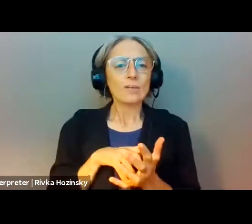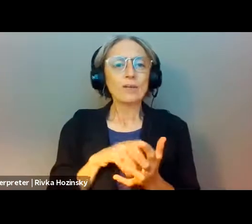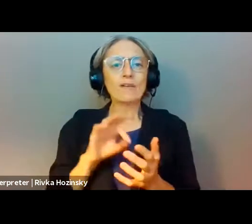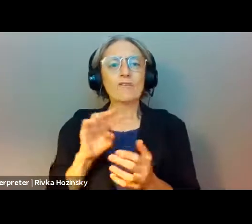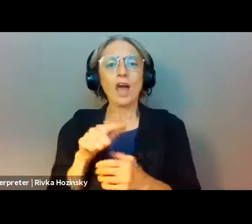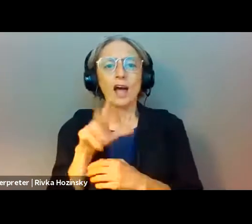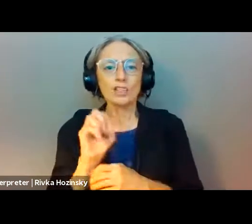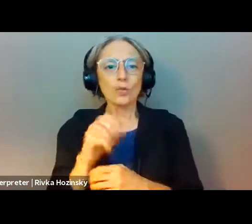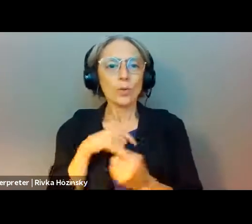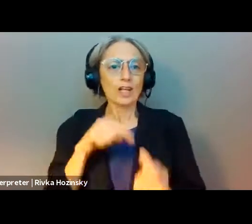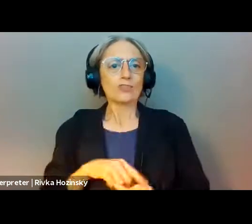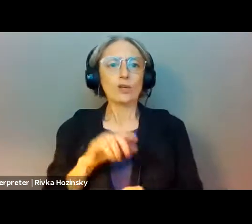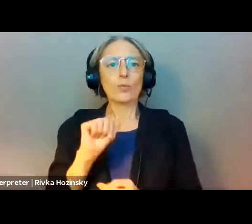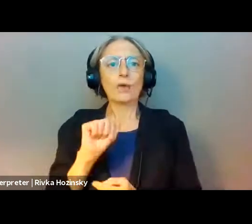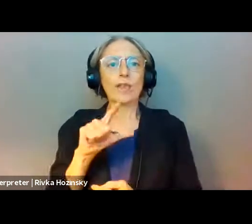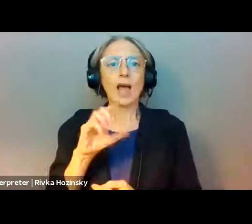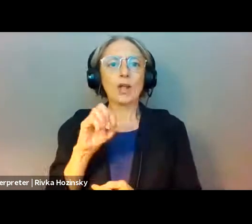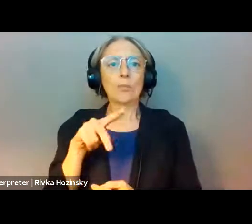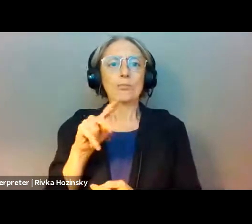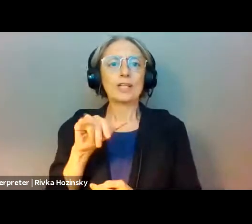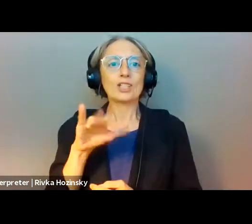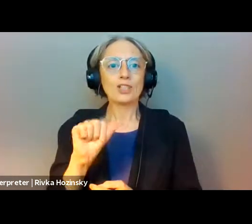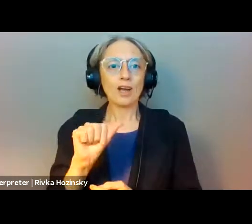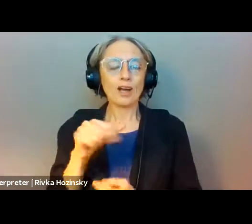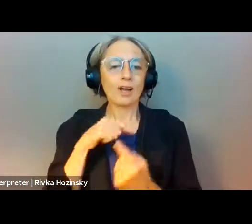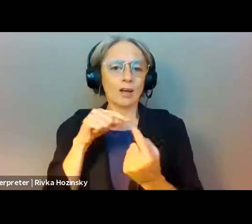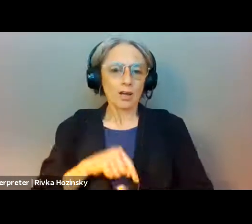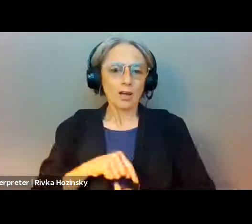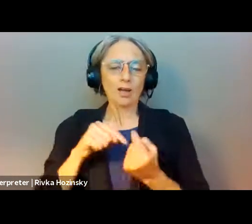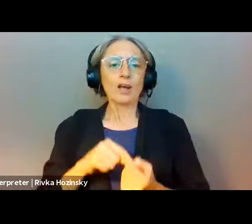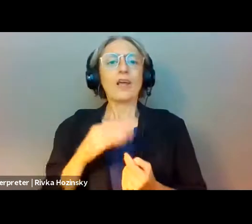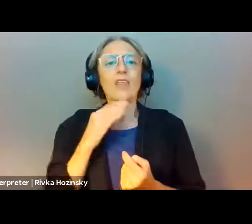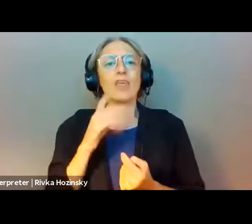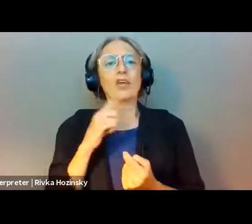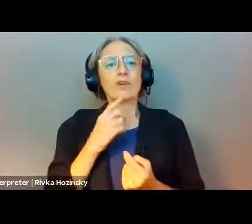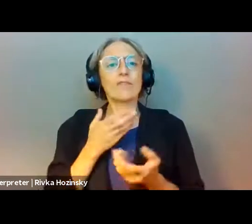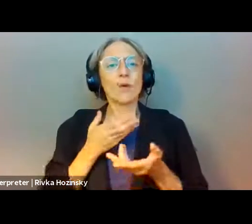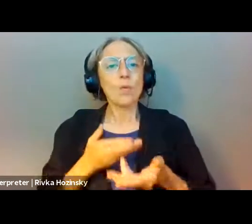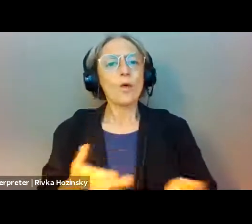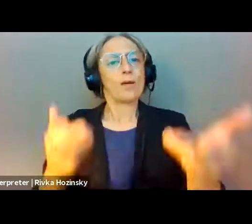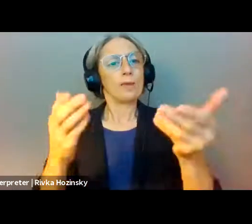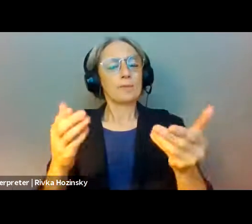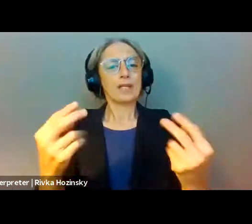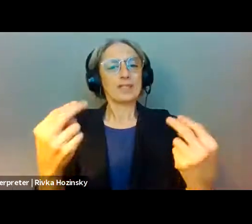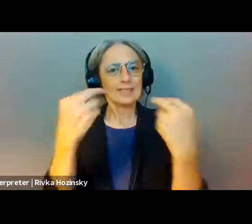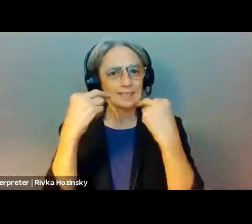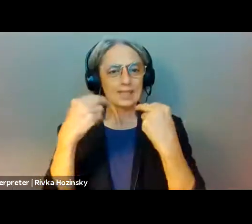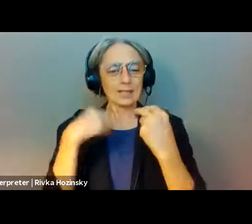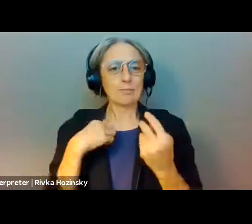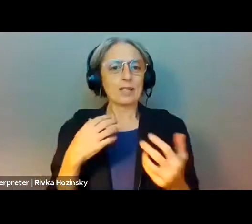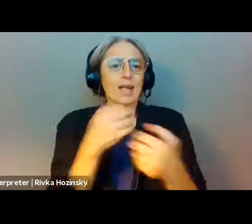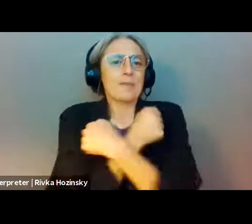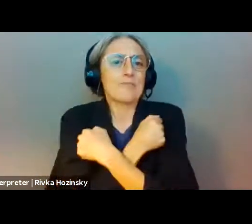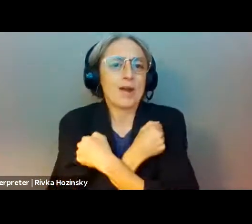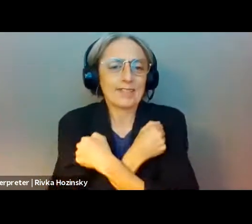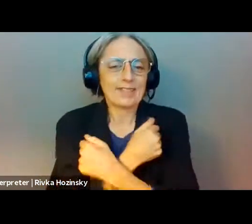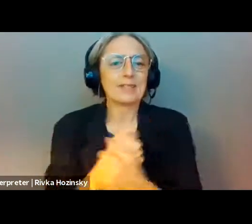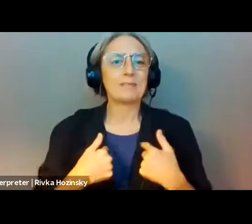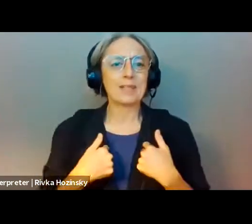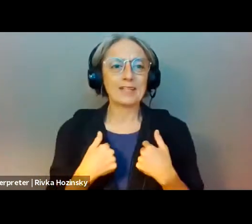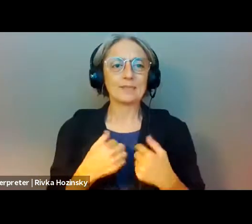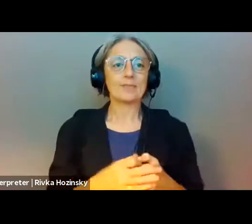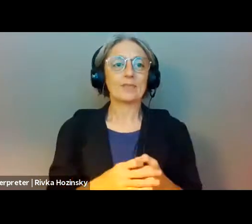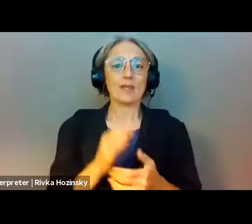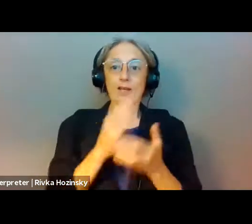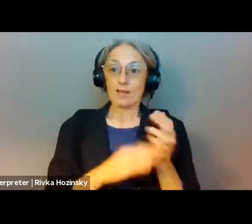with alopecia. I thank the disability community for embracing me. Some of you who are at this table